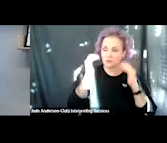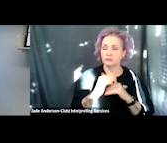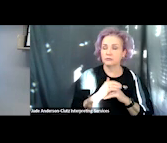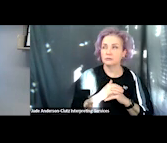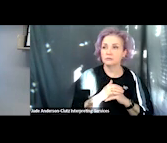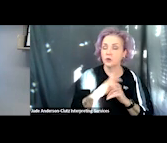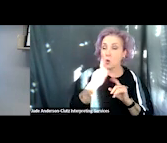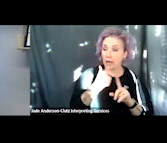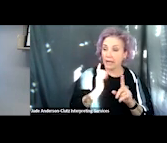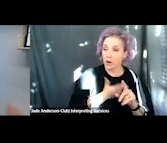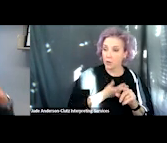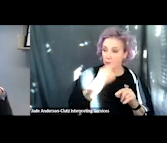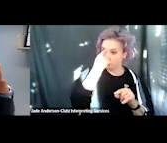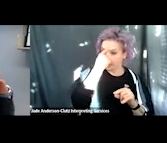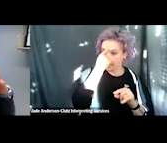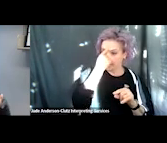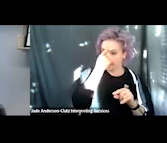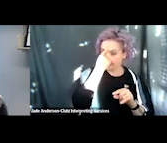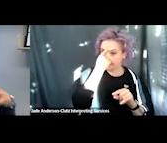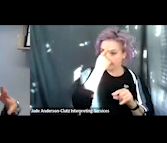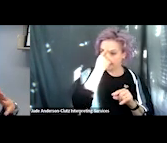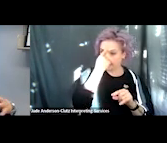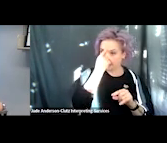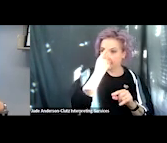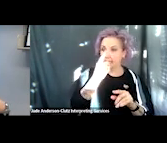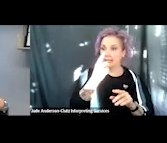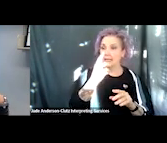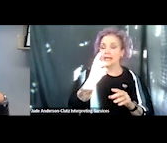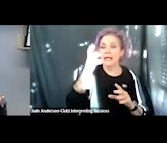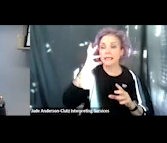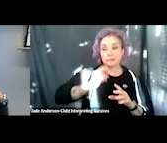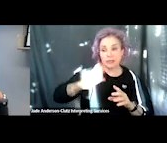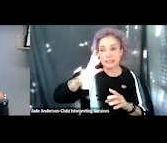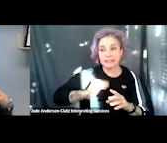as in this case is all visual, but it can also be,